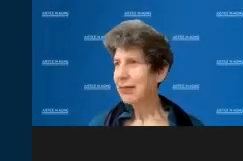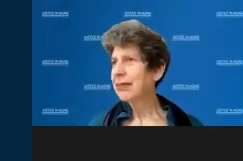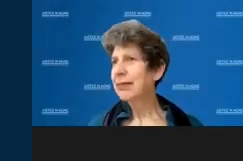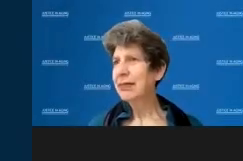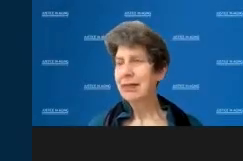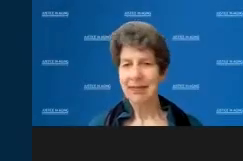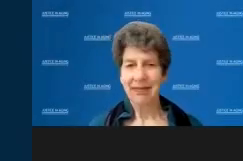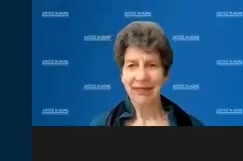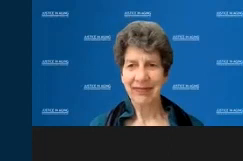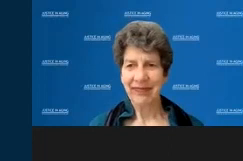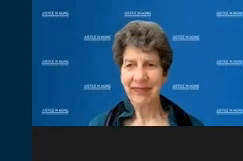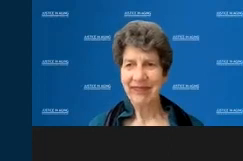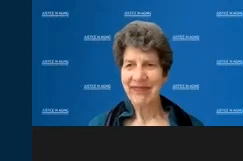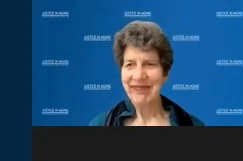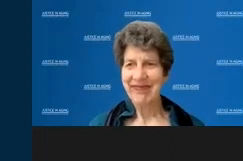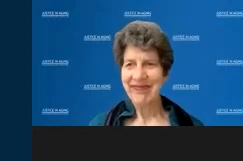Okay, I think we're gonna get started.